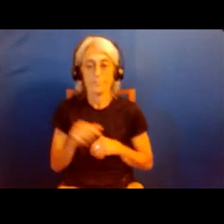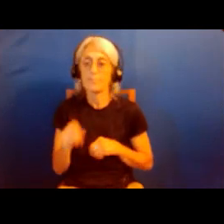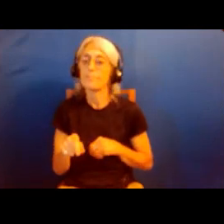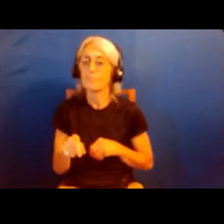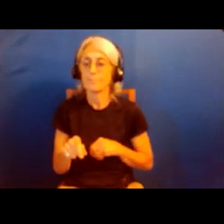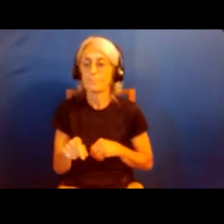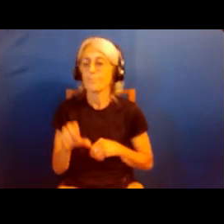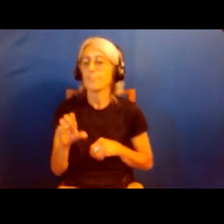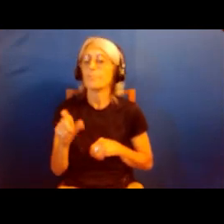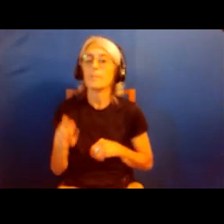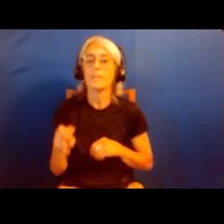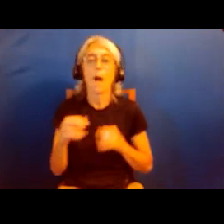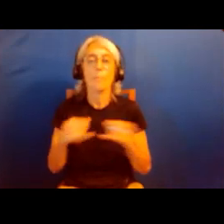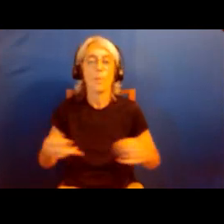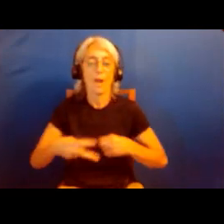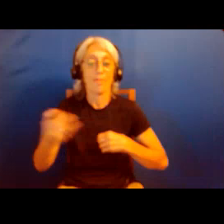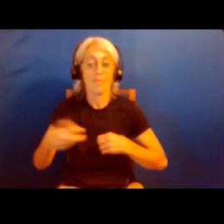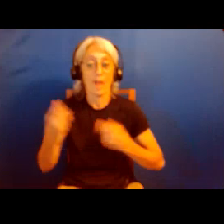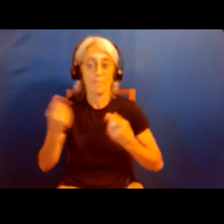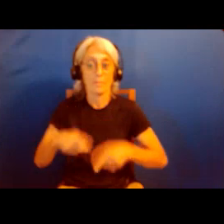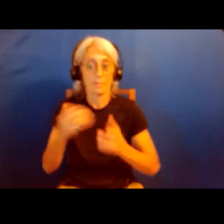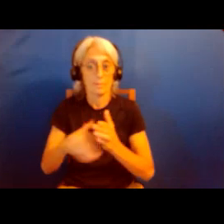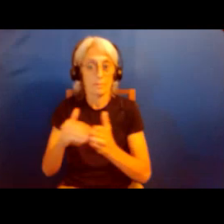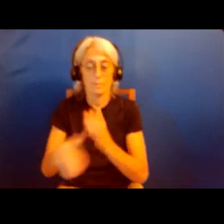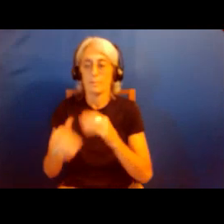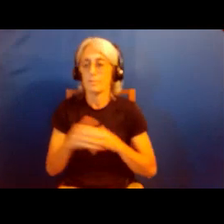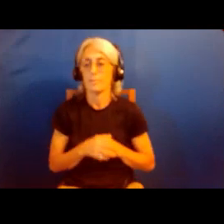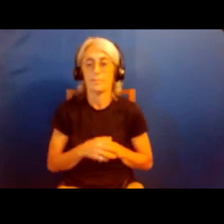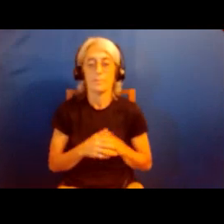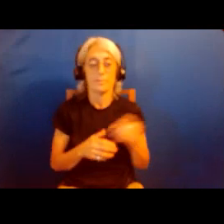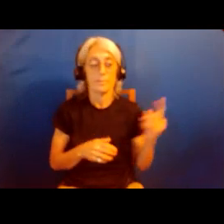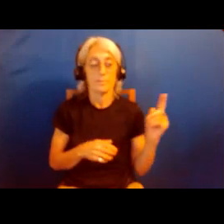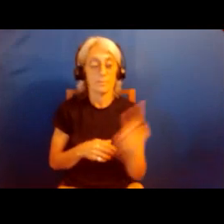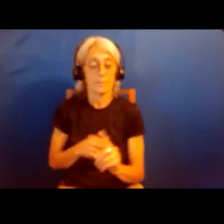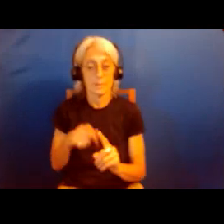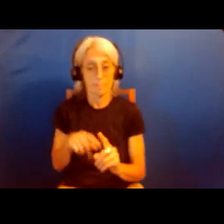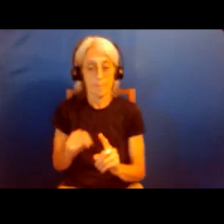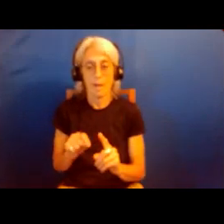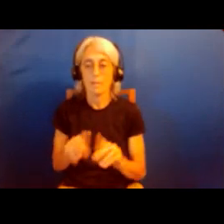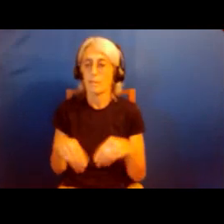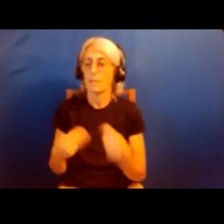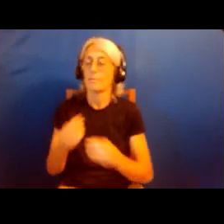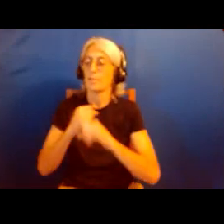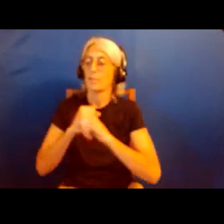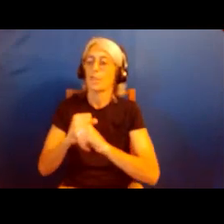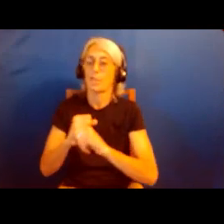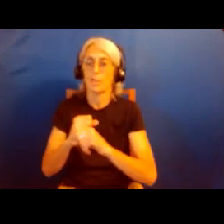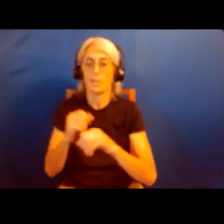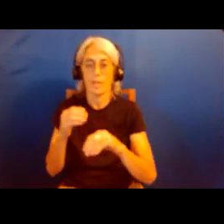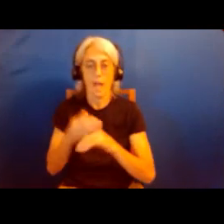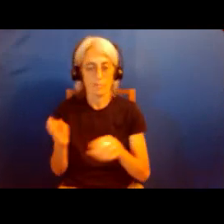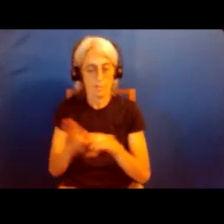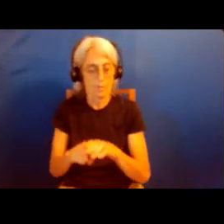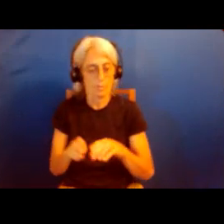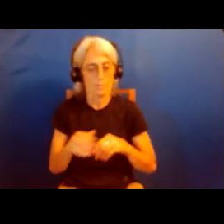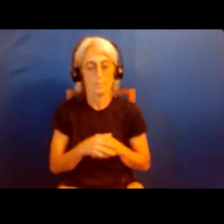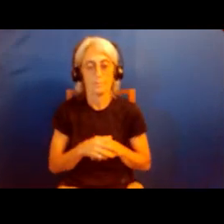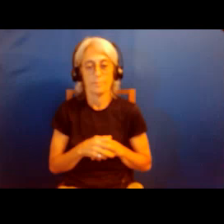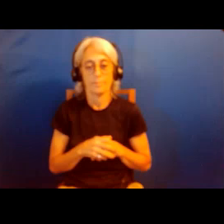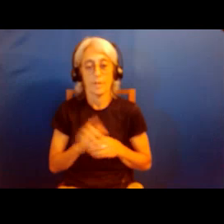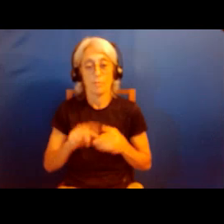copper wire theft. His role there was to provide after-hours security, and I'm happy to announce that that research project